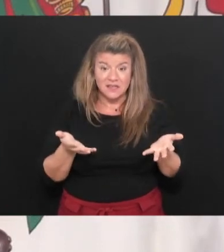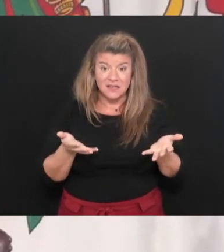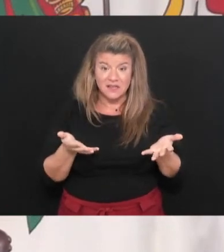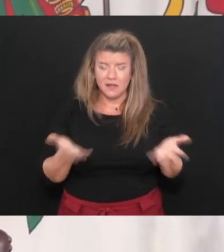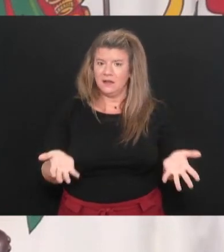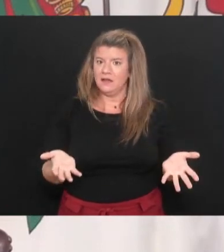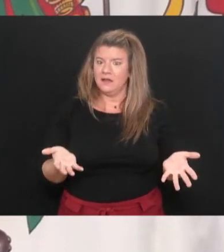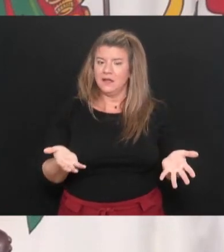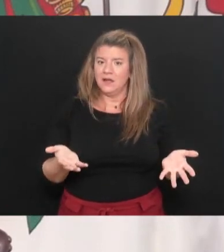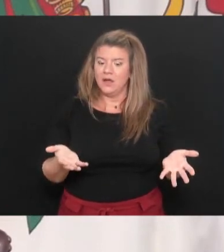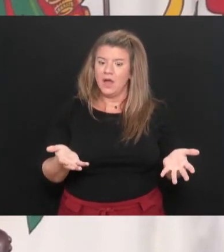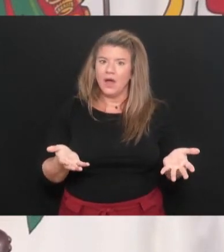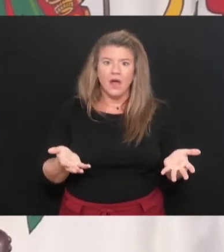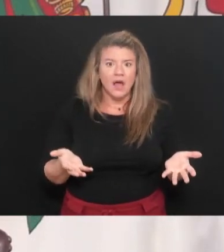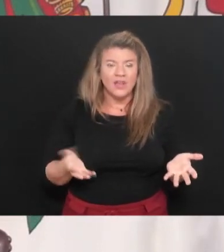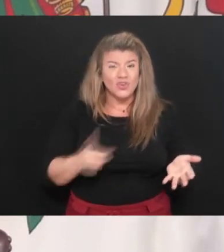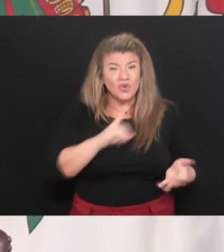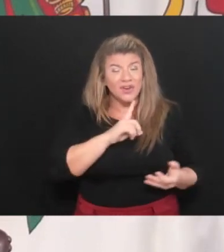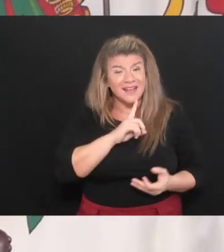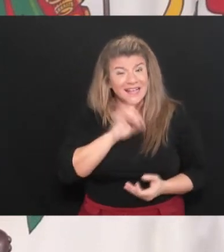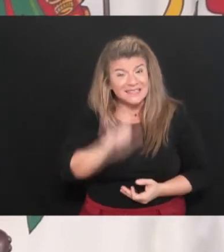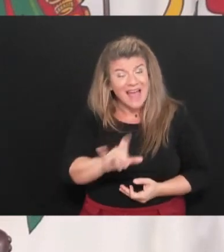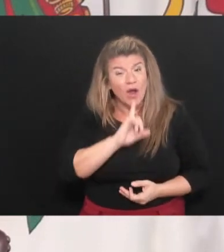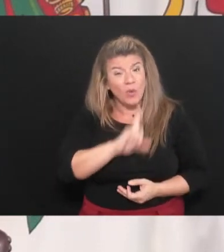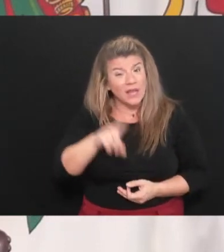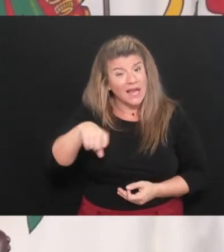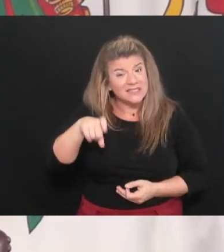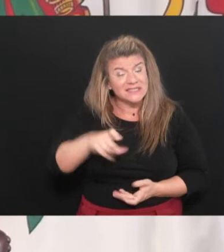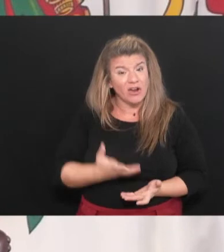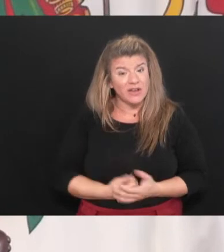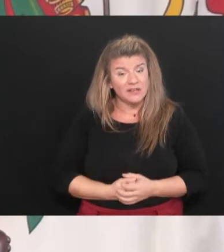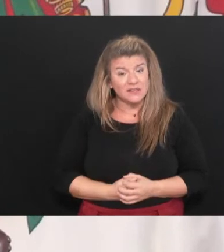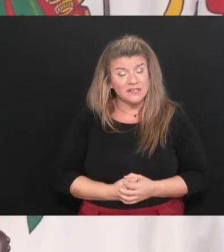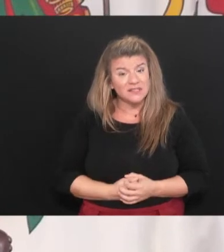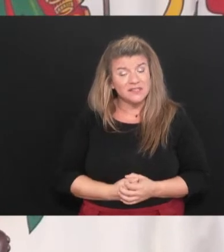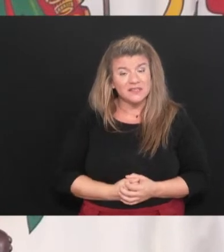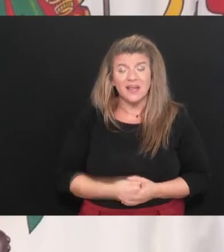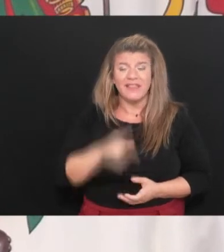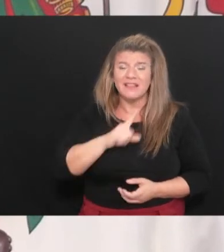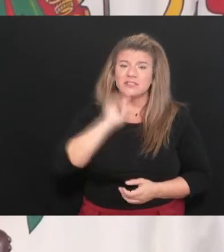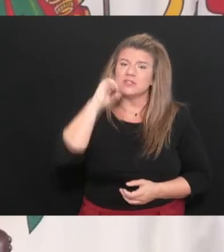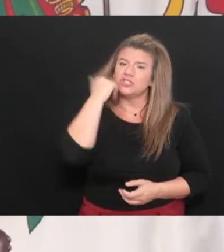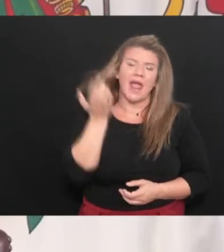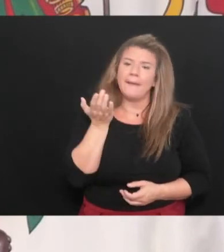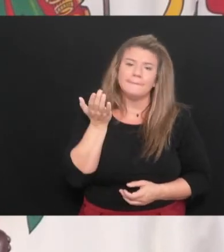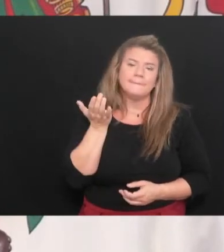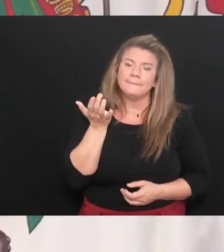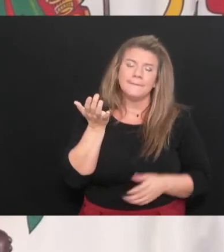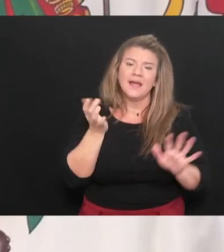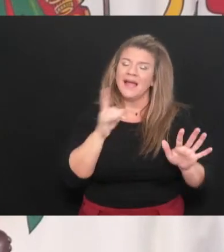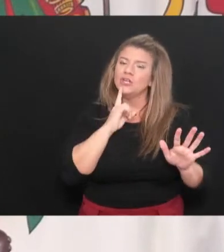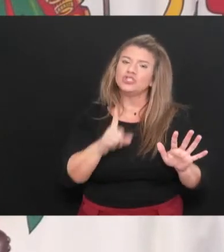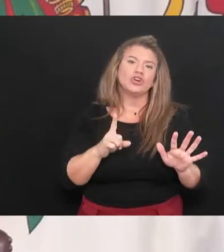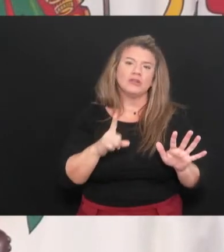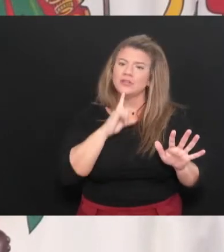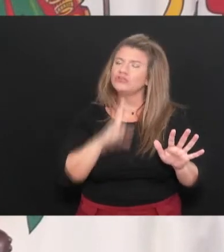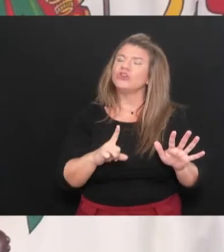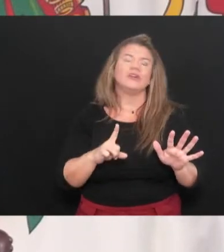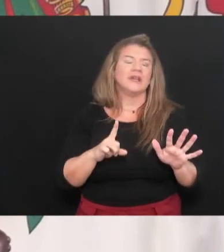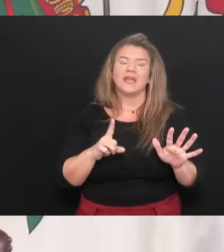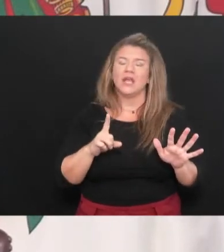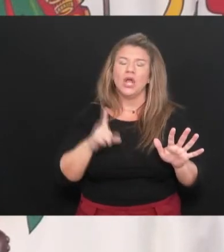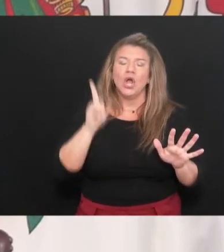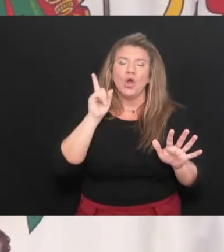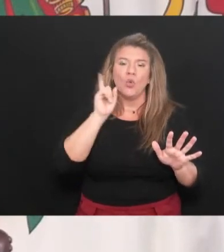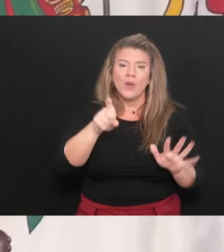Do we really need to get to this? This is an absolute shame, and surely to God above, we'll